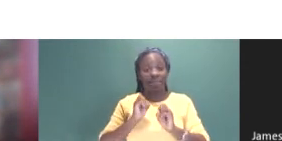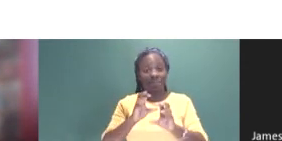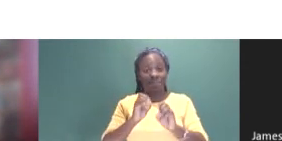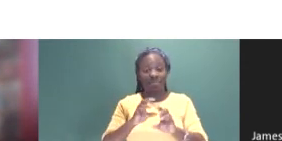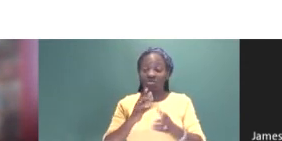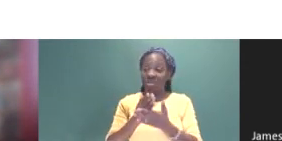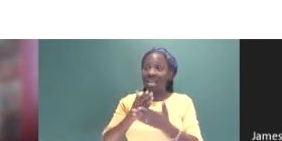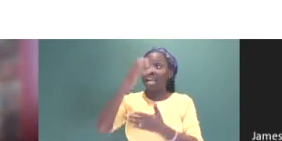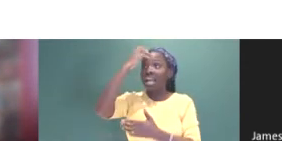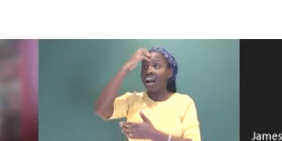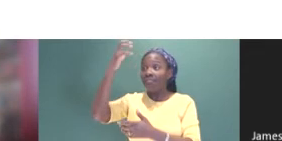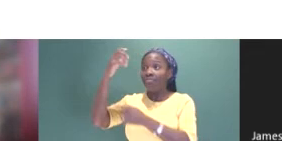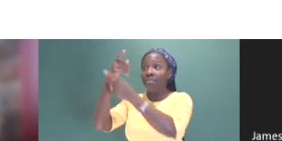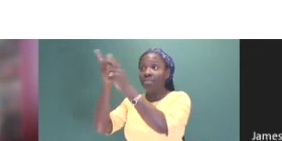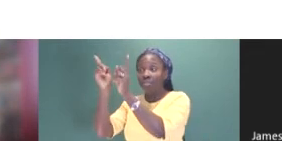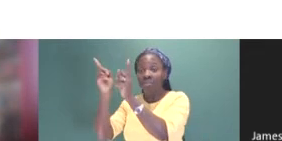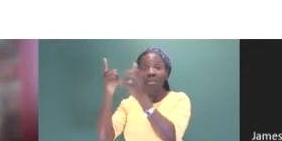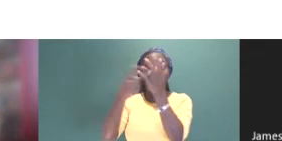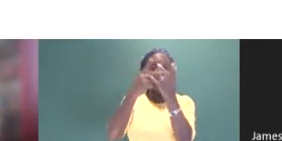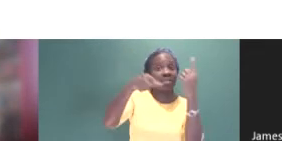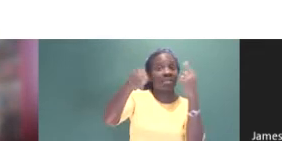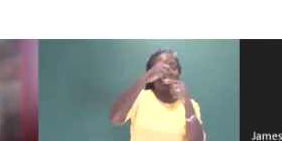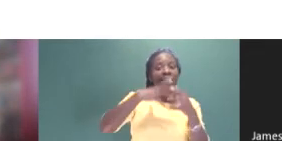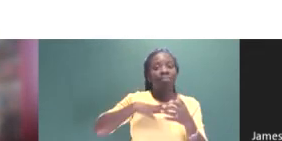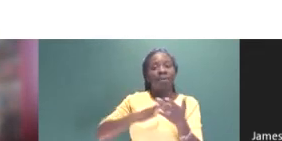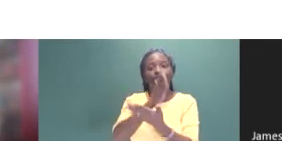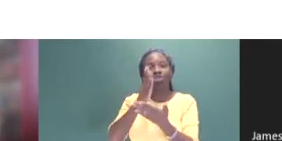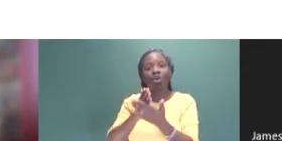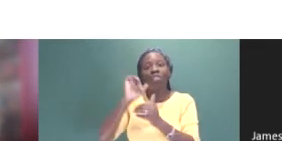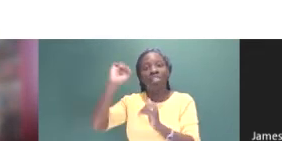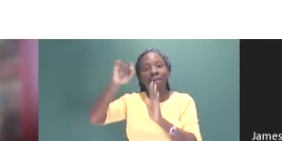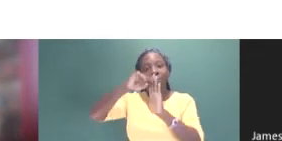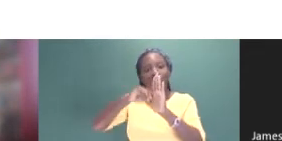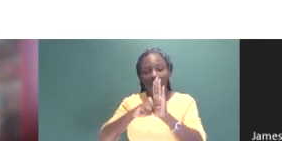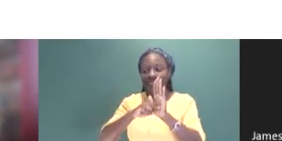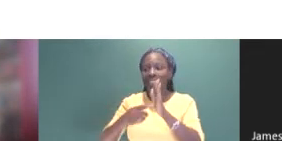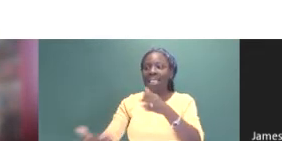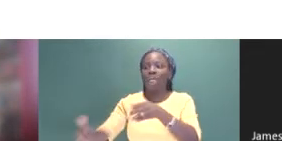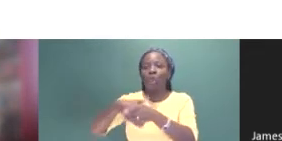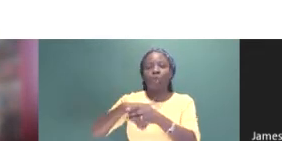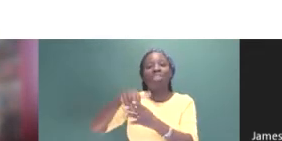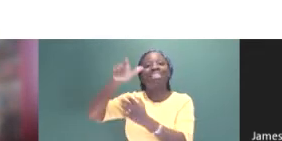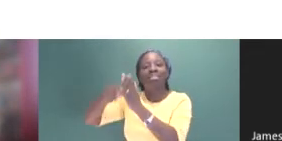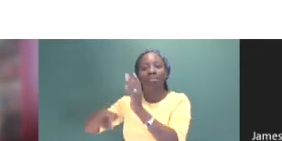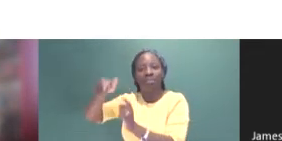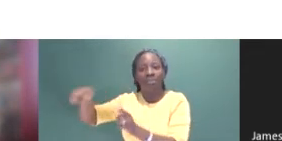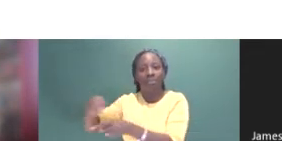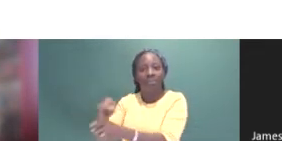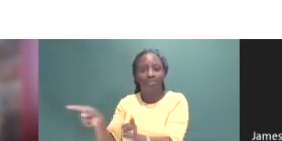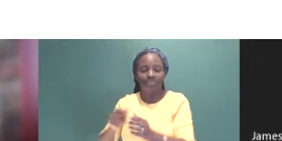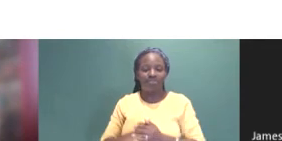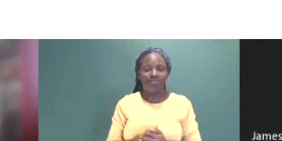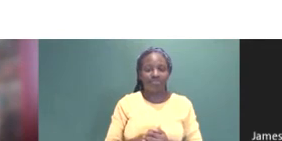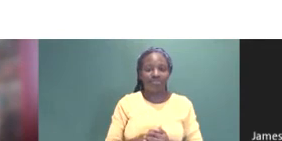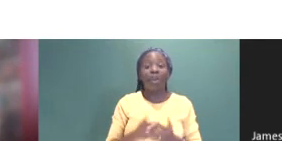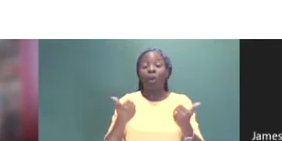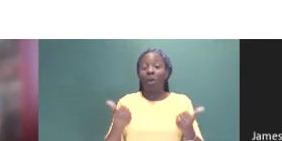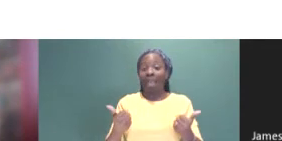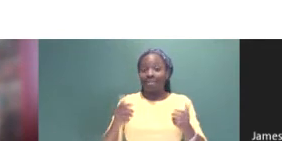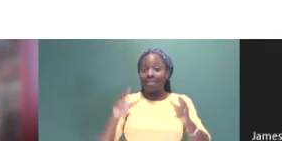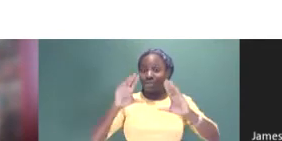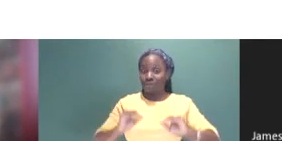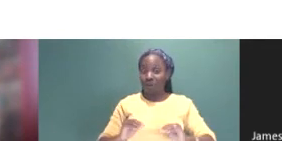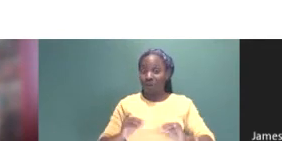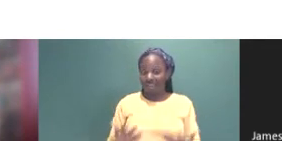their policies and actions are disability inclusive. Okay, so I'll stop there and we'll